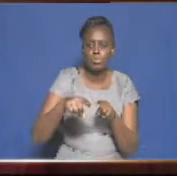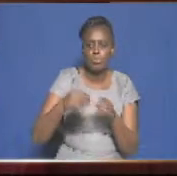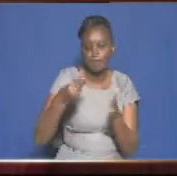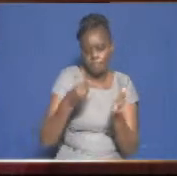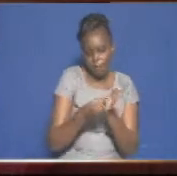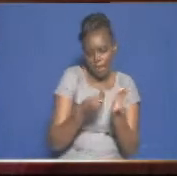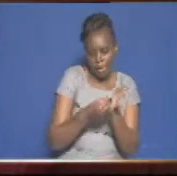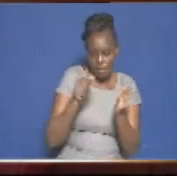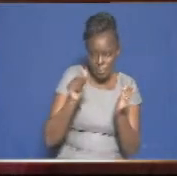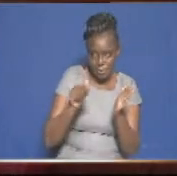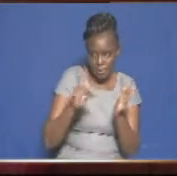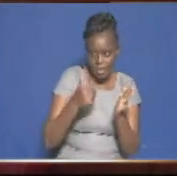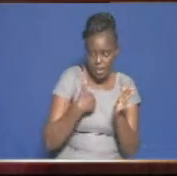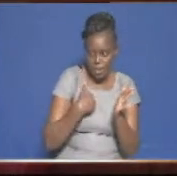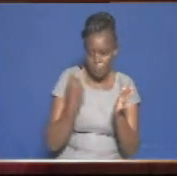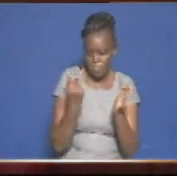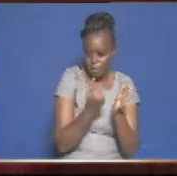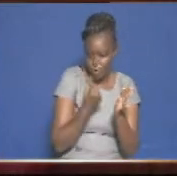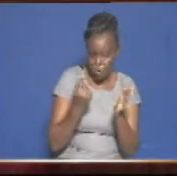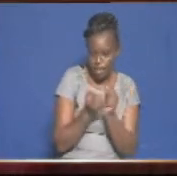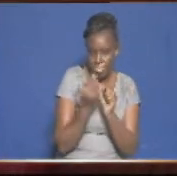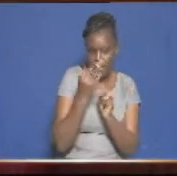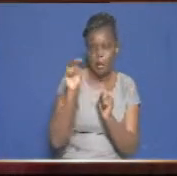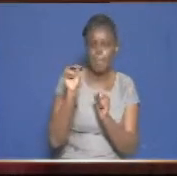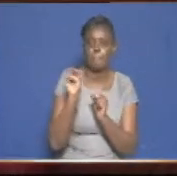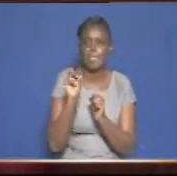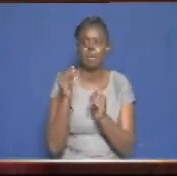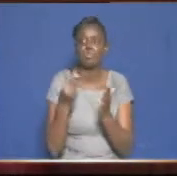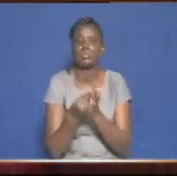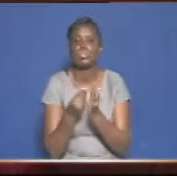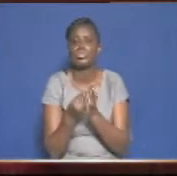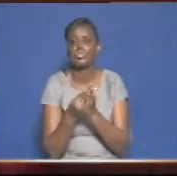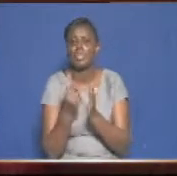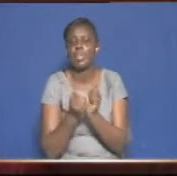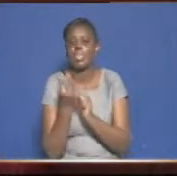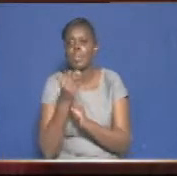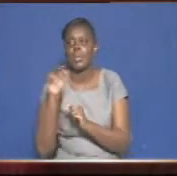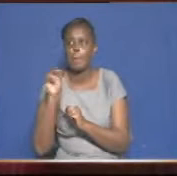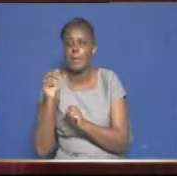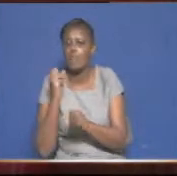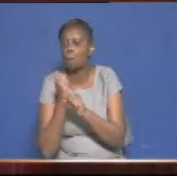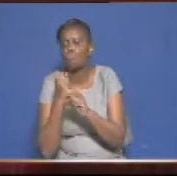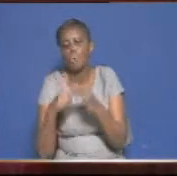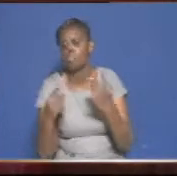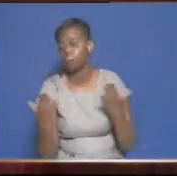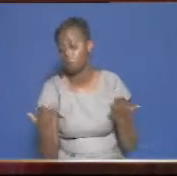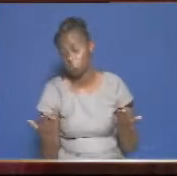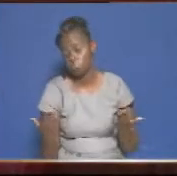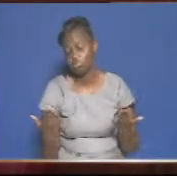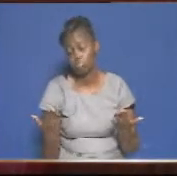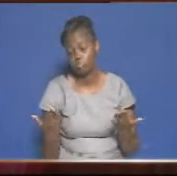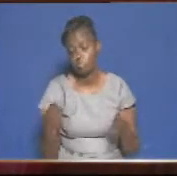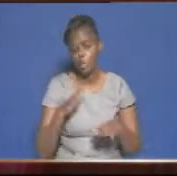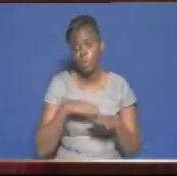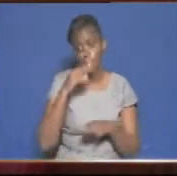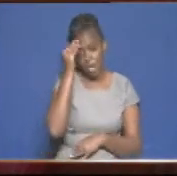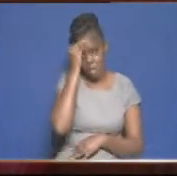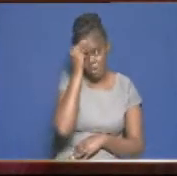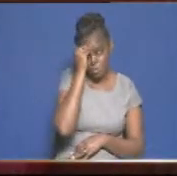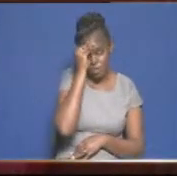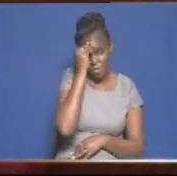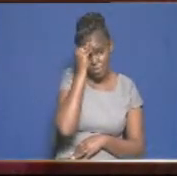finance, Mr. Speaker, we have only 13 million. What would a 13 million do, Mr. Speaker? On education, Mr.